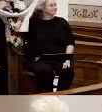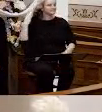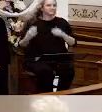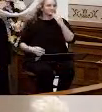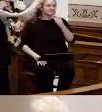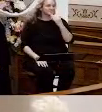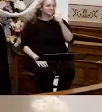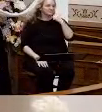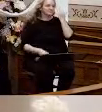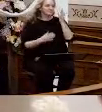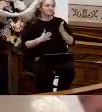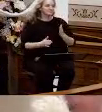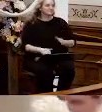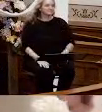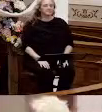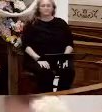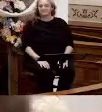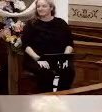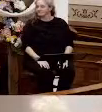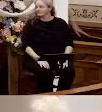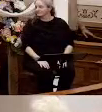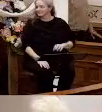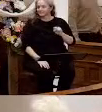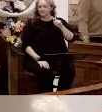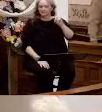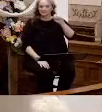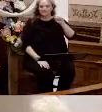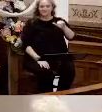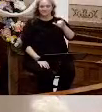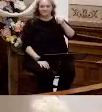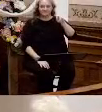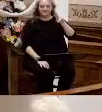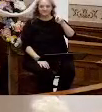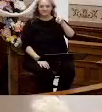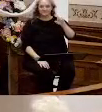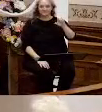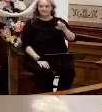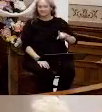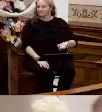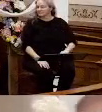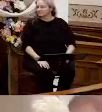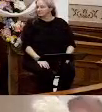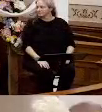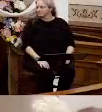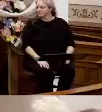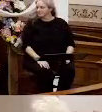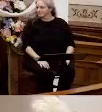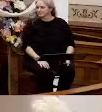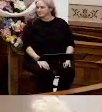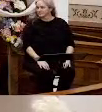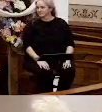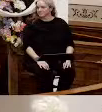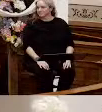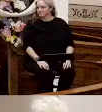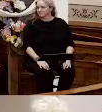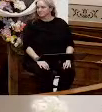everybody. Stay tuned. Stay tuned.